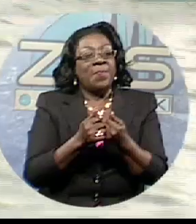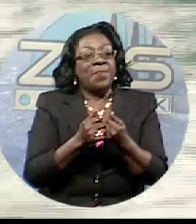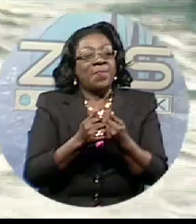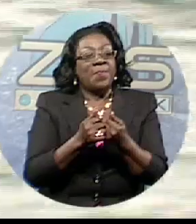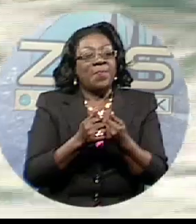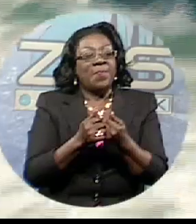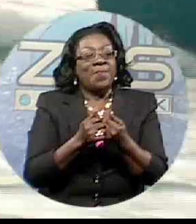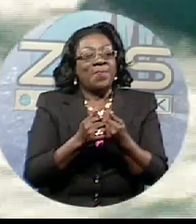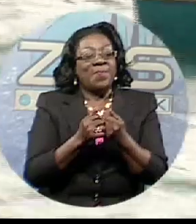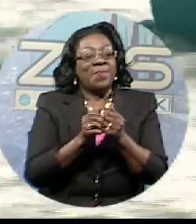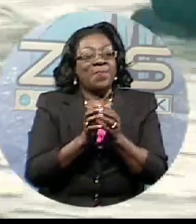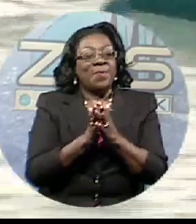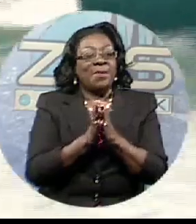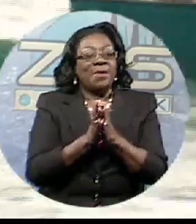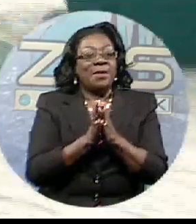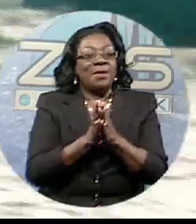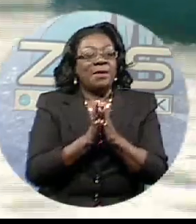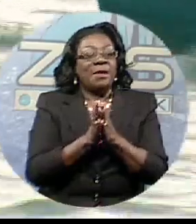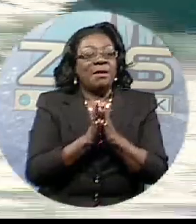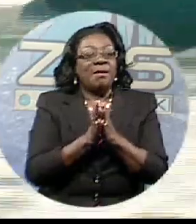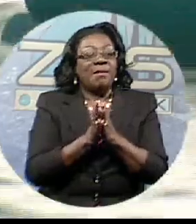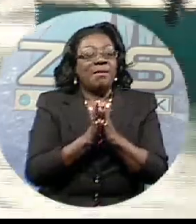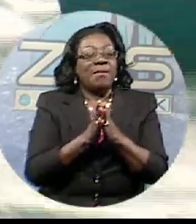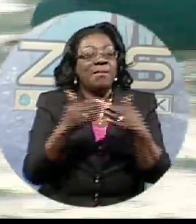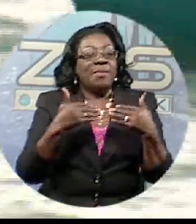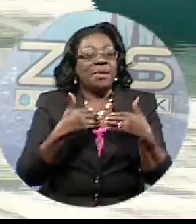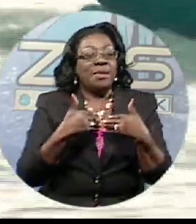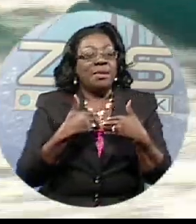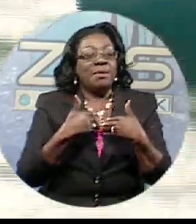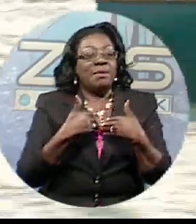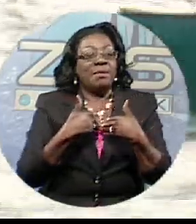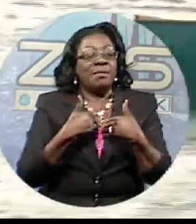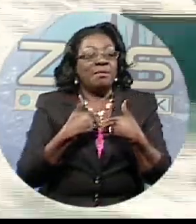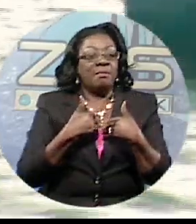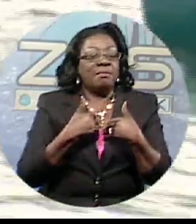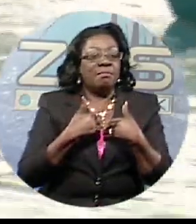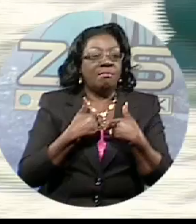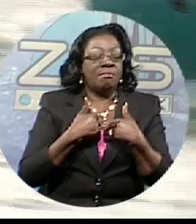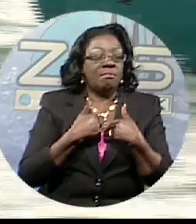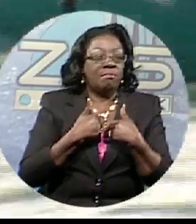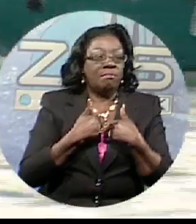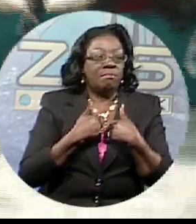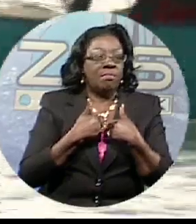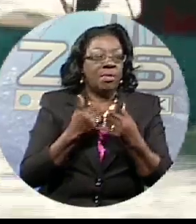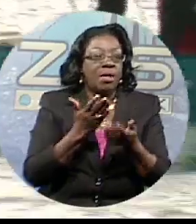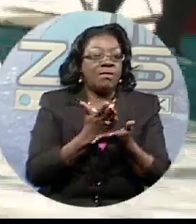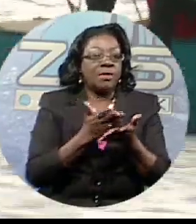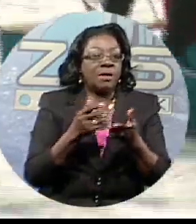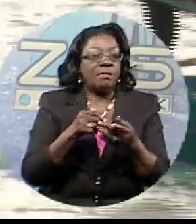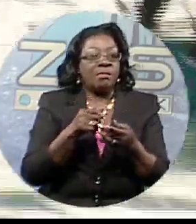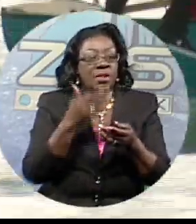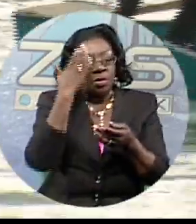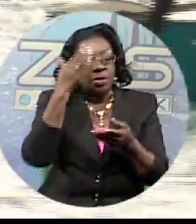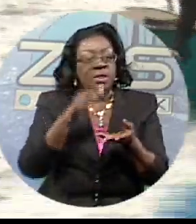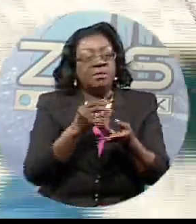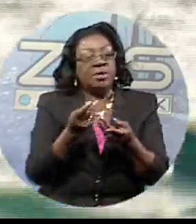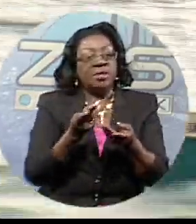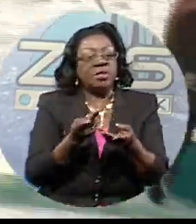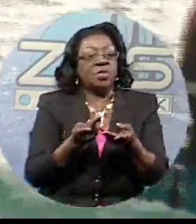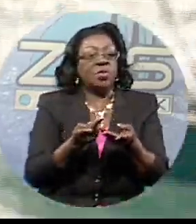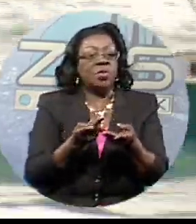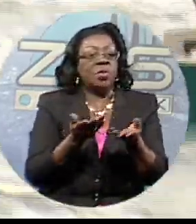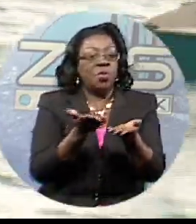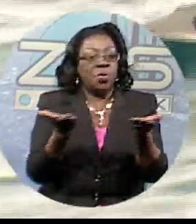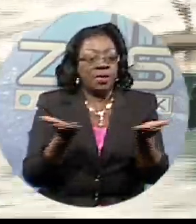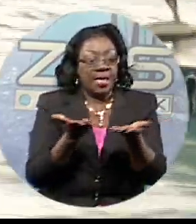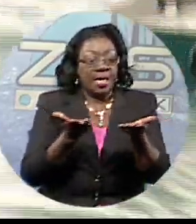getting in that. But I just want to. This race especially for hockey, who back there in D.C. in Washington D.C. We wish he was